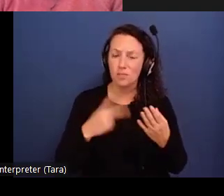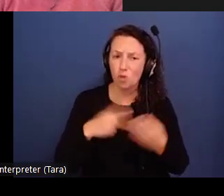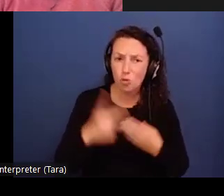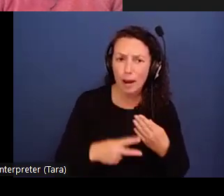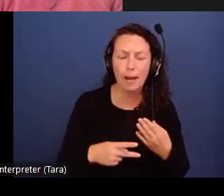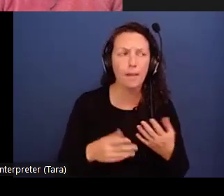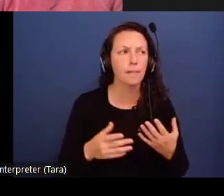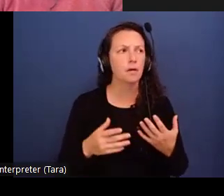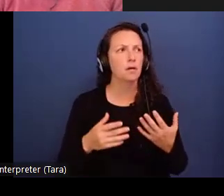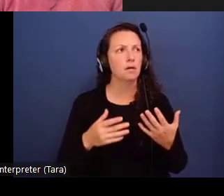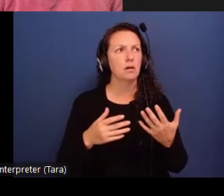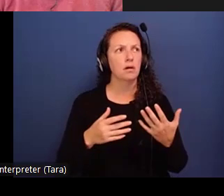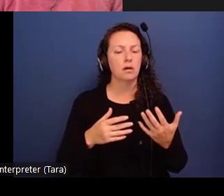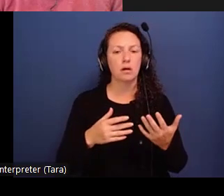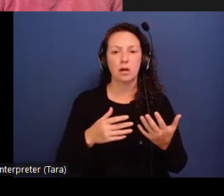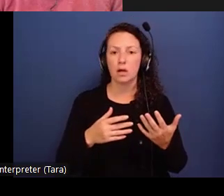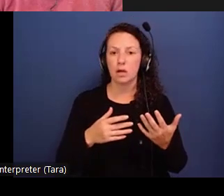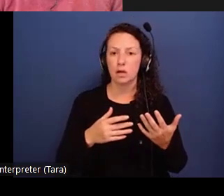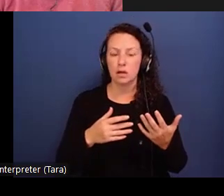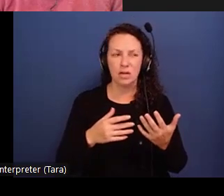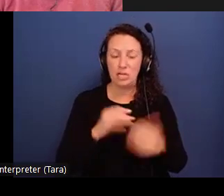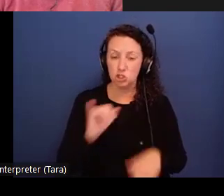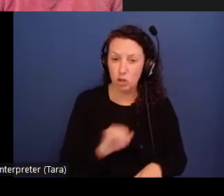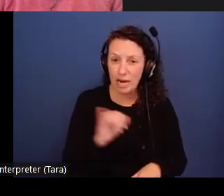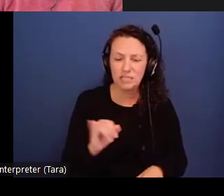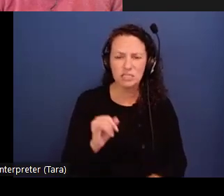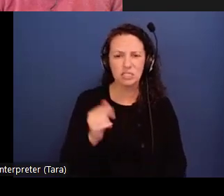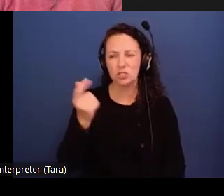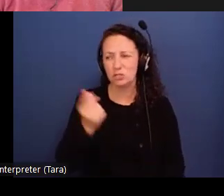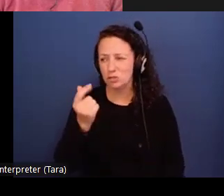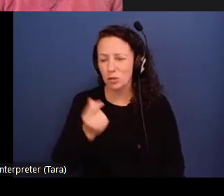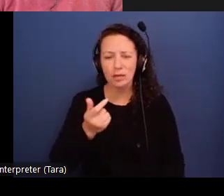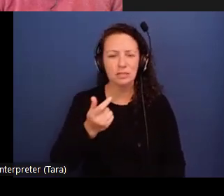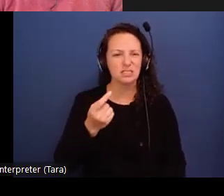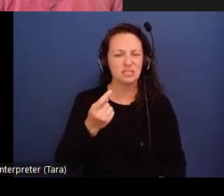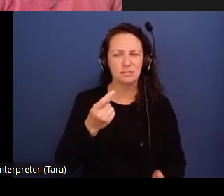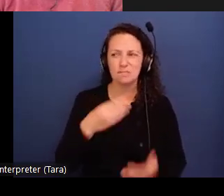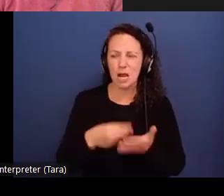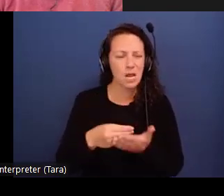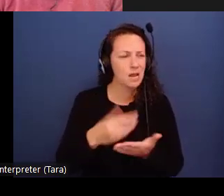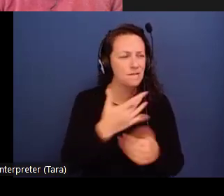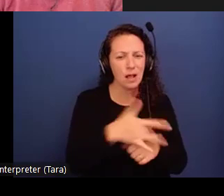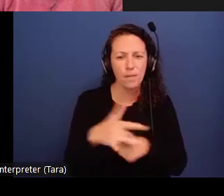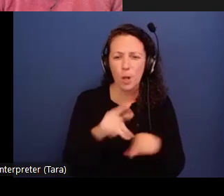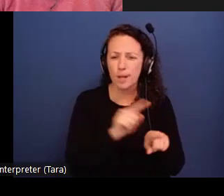for insurance and any programs like grants or something to